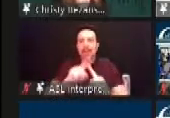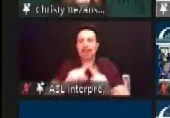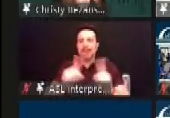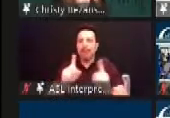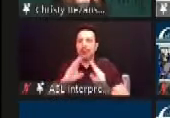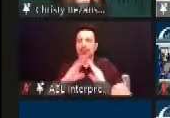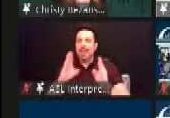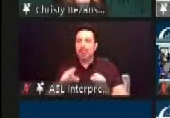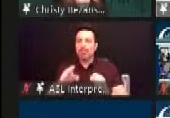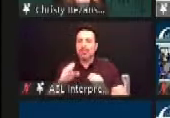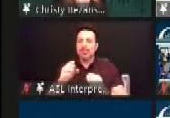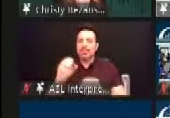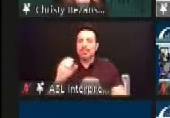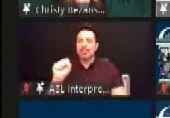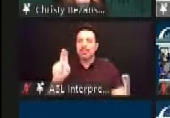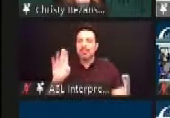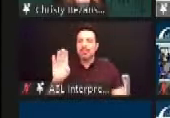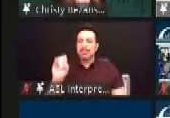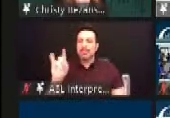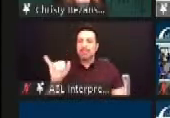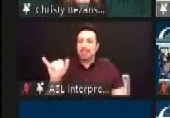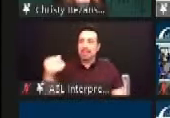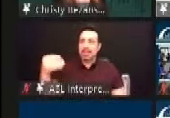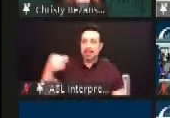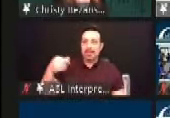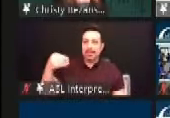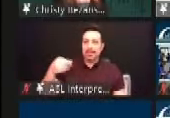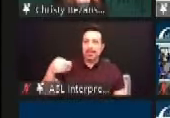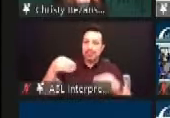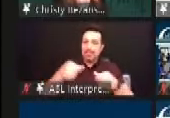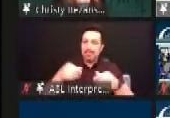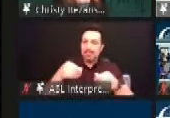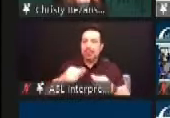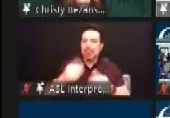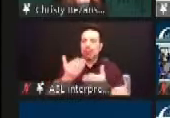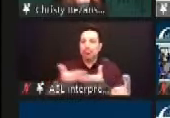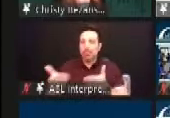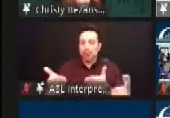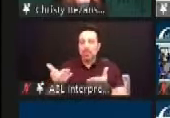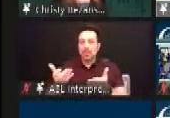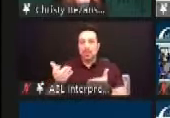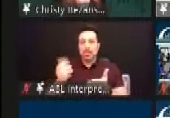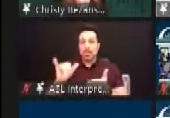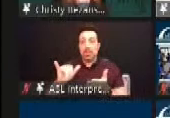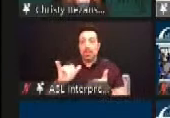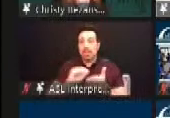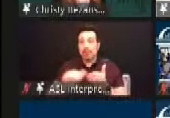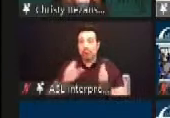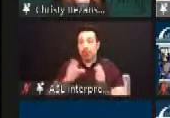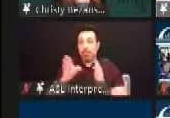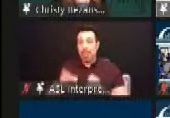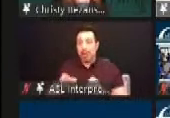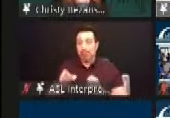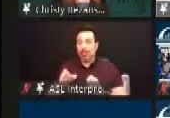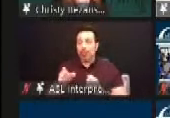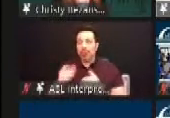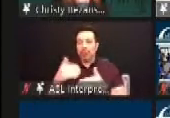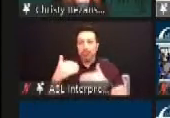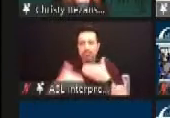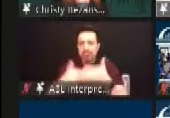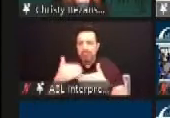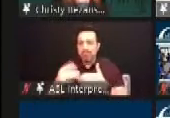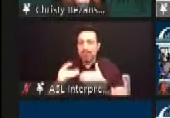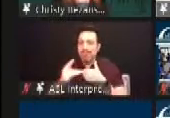housing subsidy resources. So the discharge planner, as they're walking